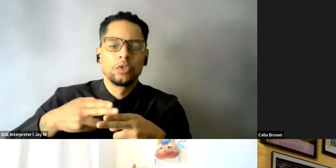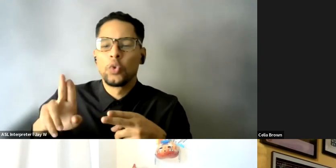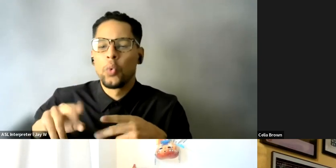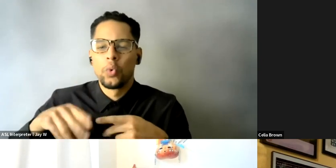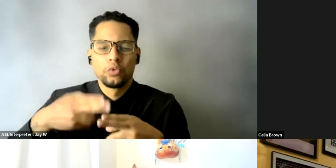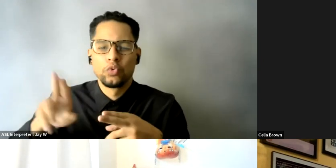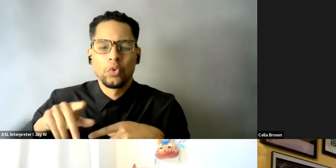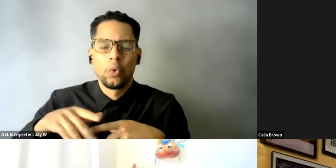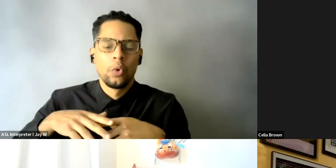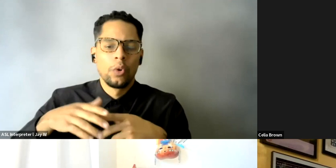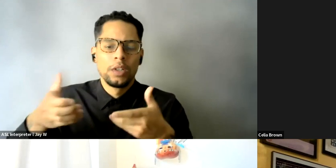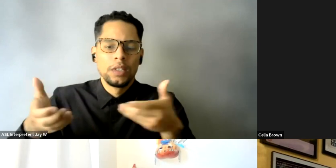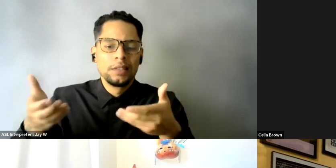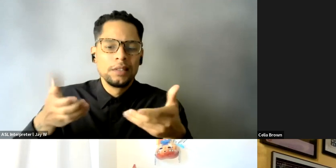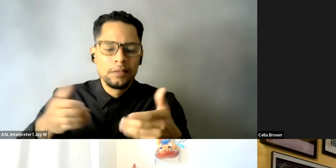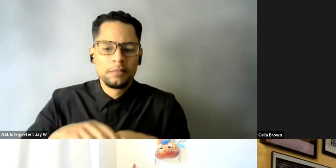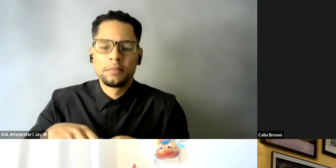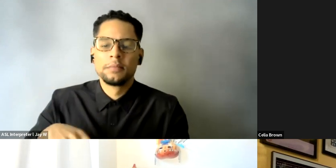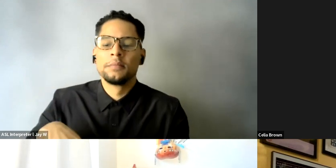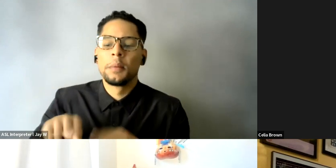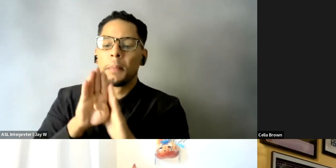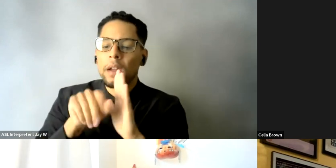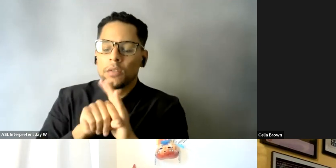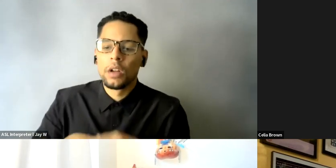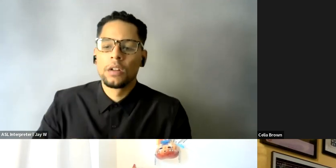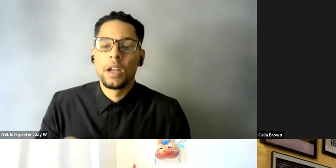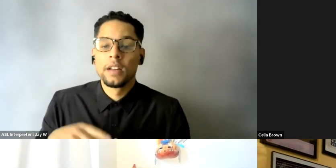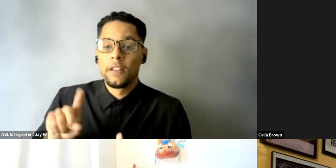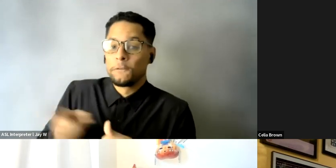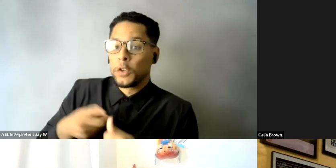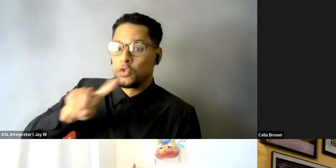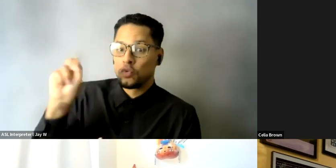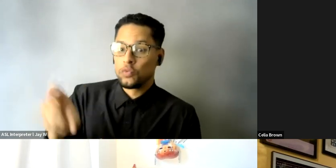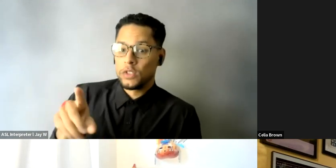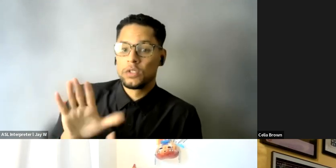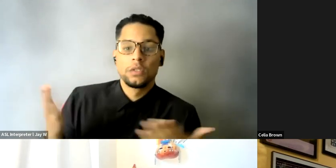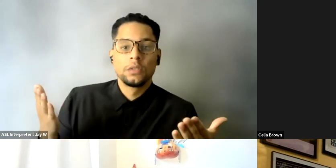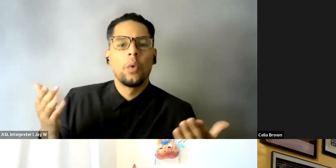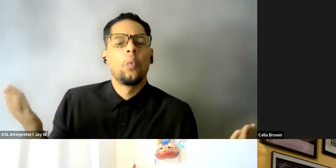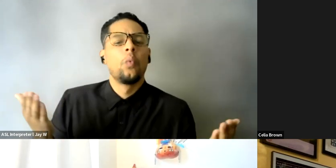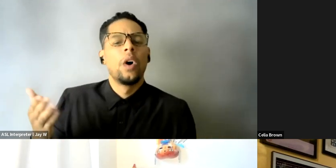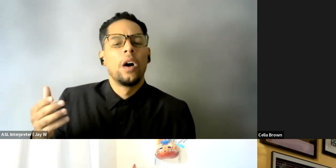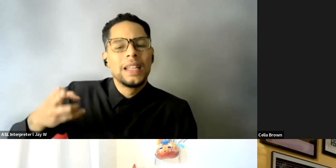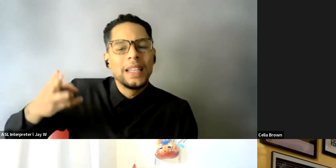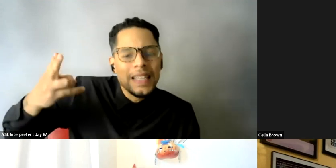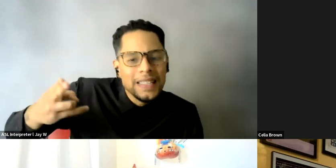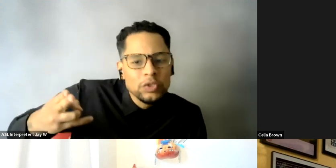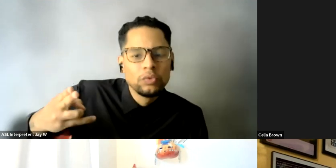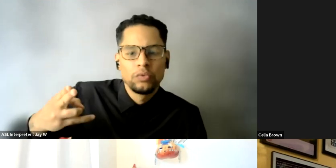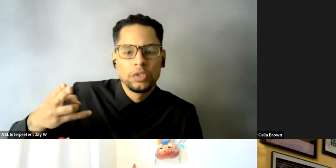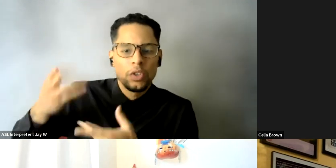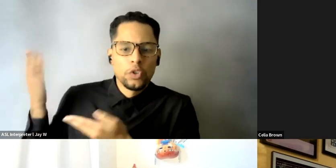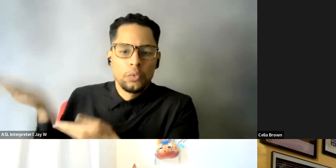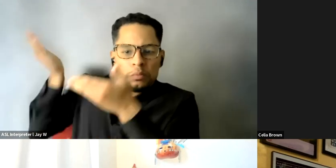to a question. And the question is, what lineages or histories are you bringing with you into